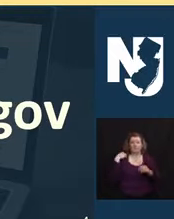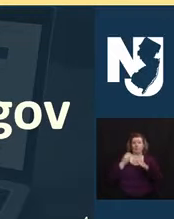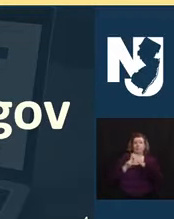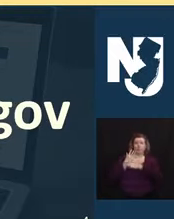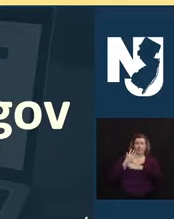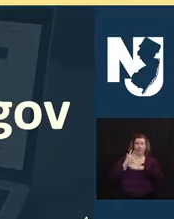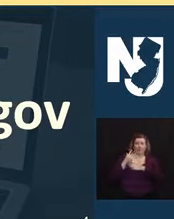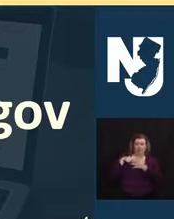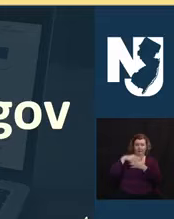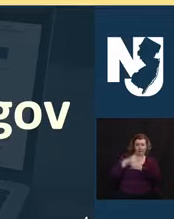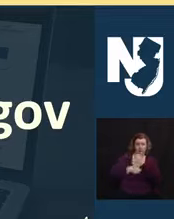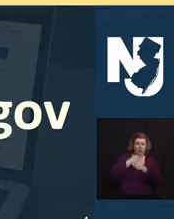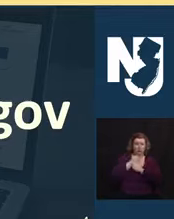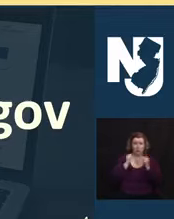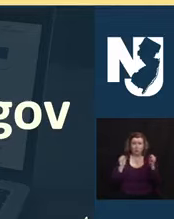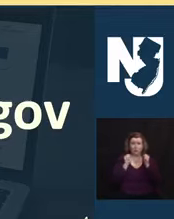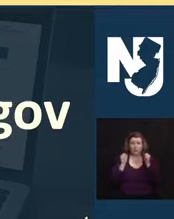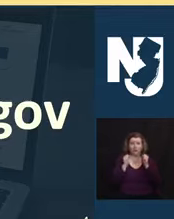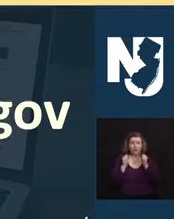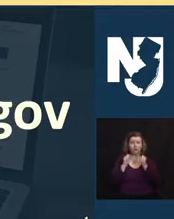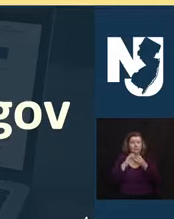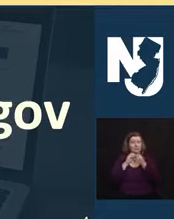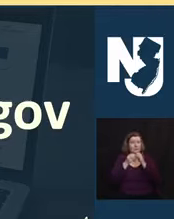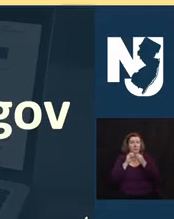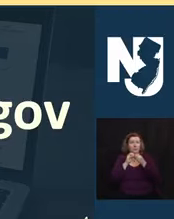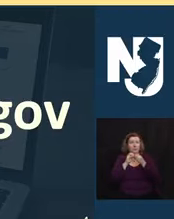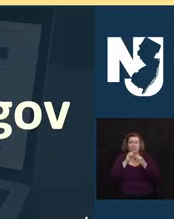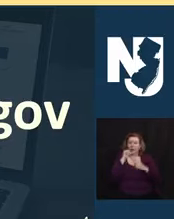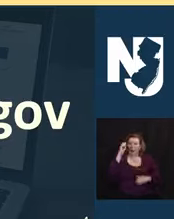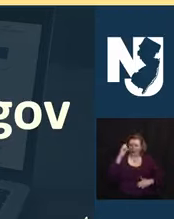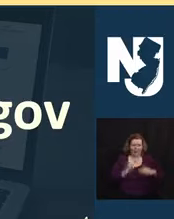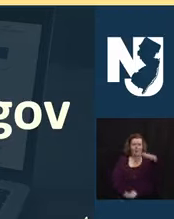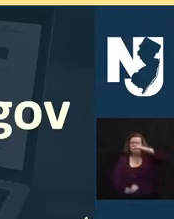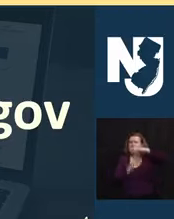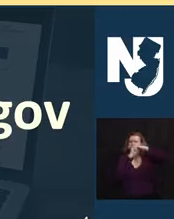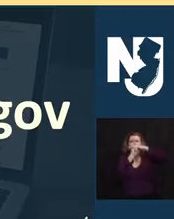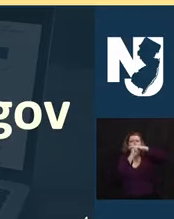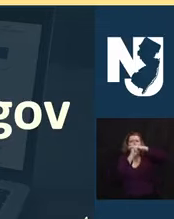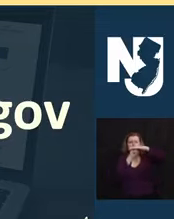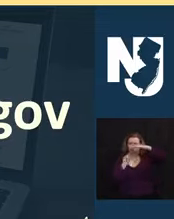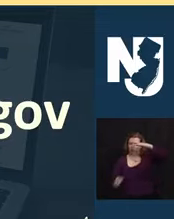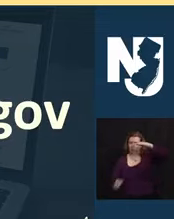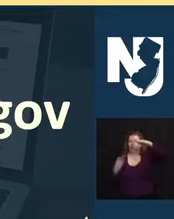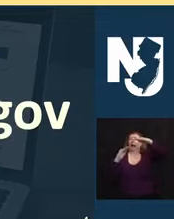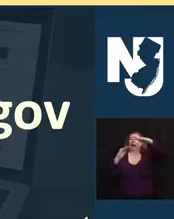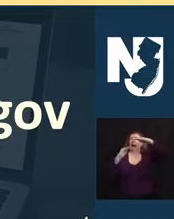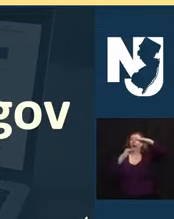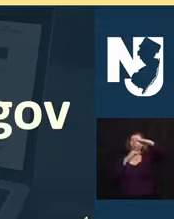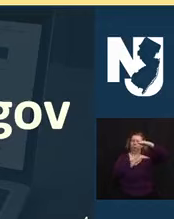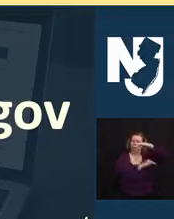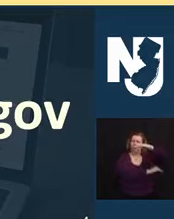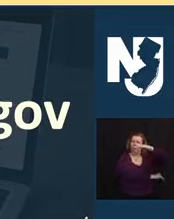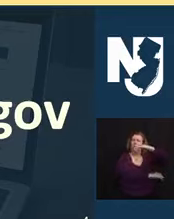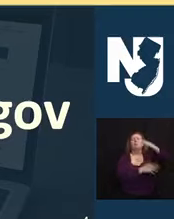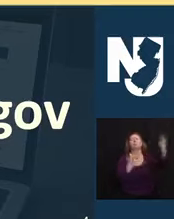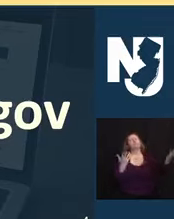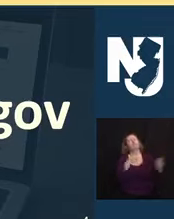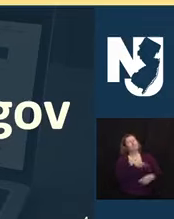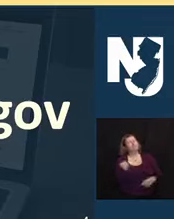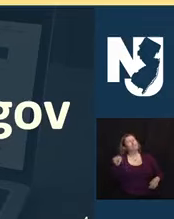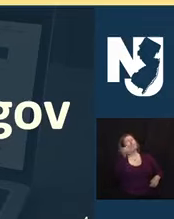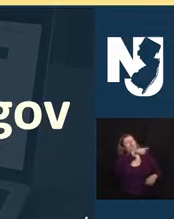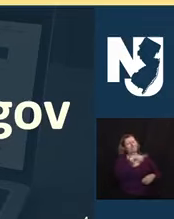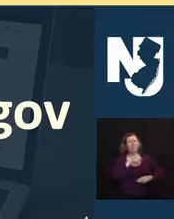year, our actual numbers did not meet the projections, and they did not meet them meaningfully. And remember, we were worried that our